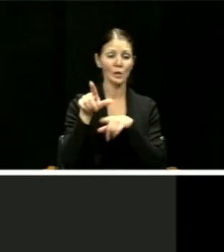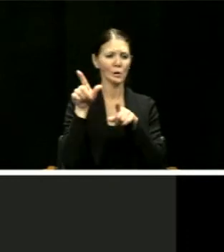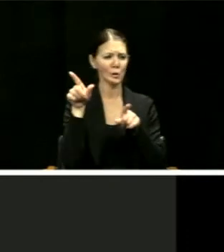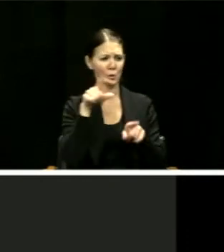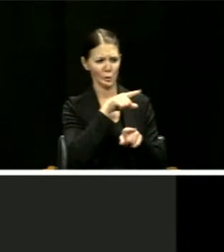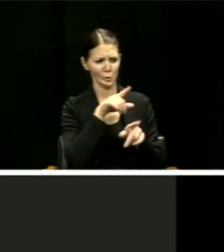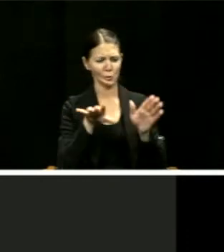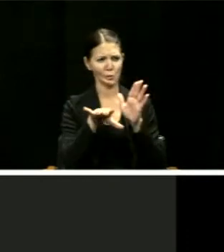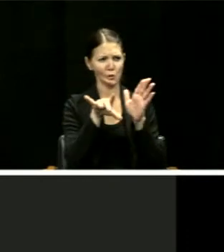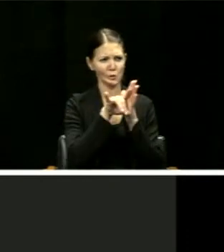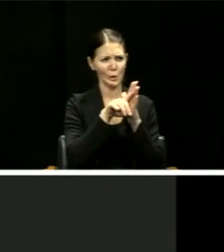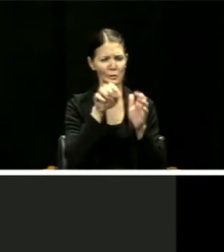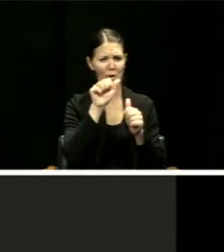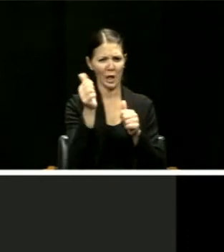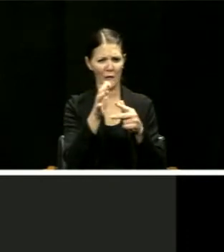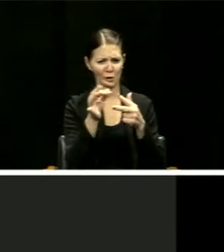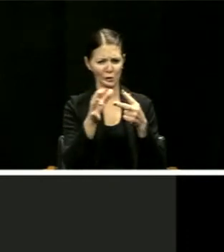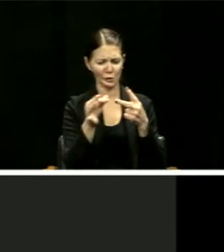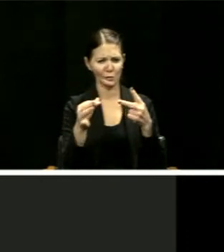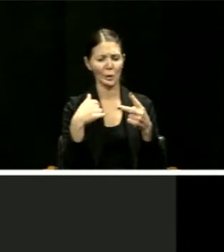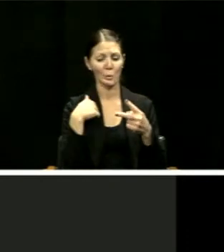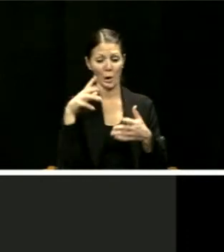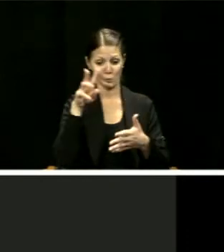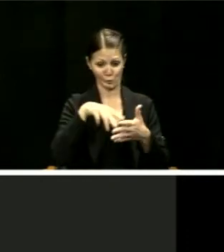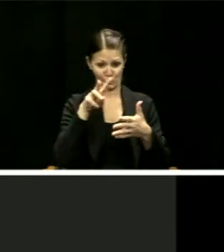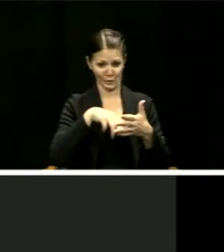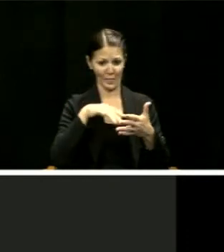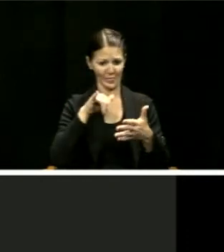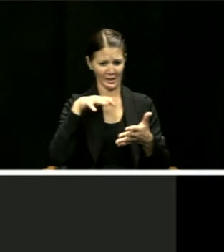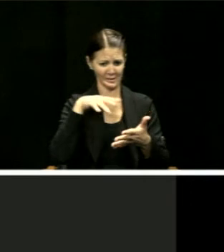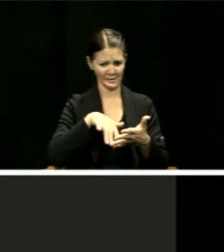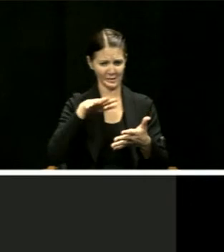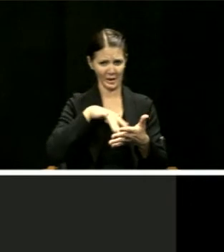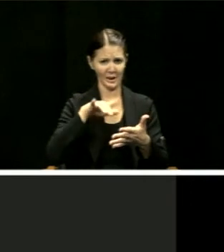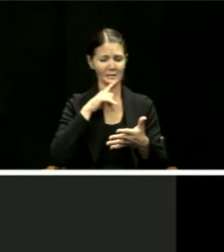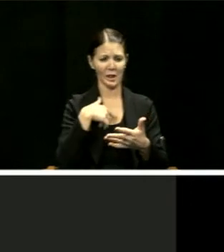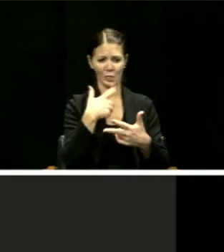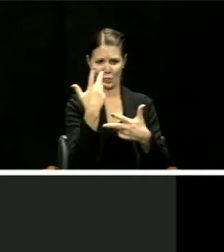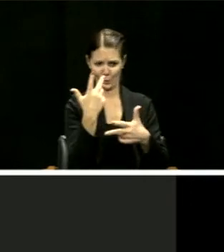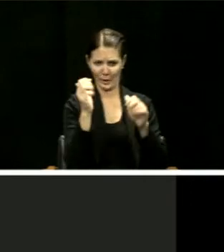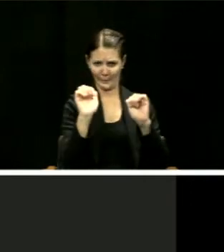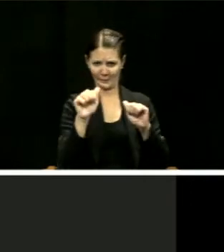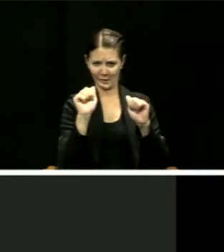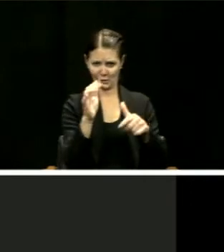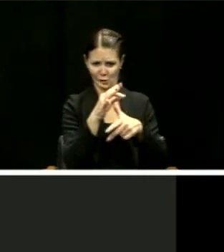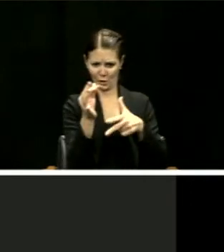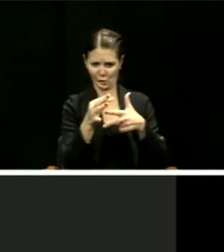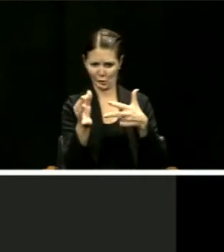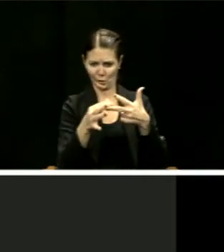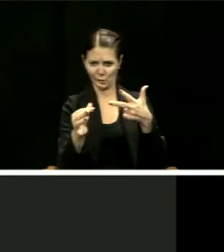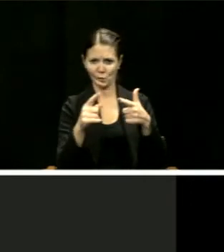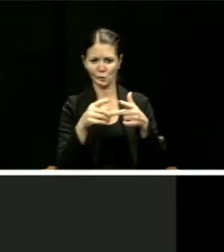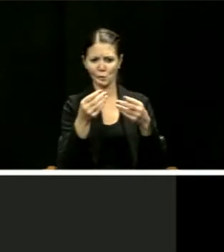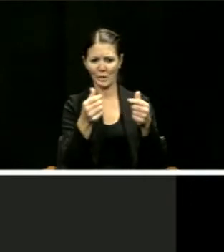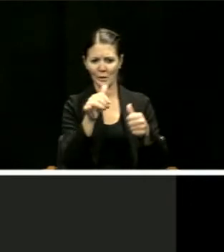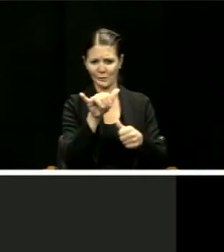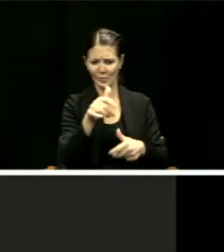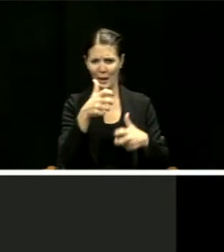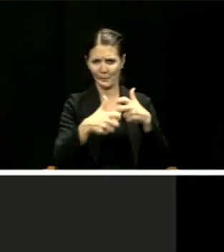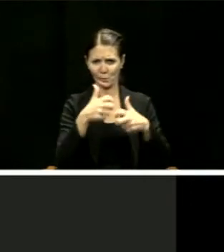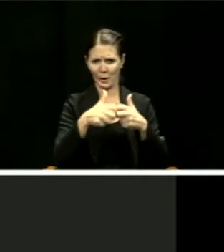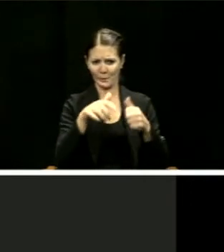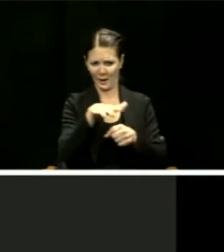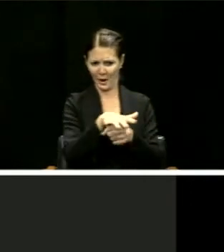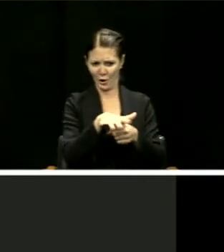chose, there were 3, when I read the study, there were 3 potential alternatives to remediate that area. And that one